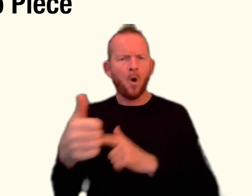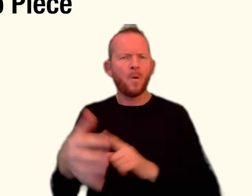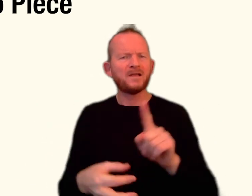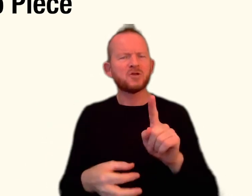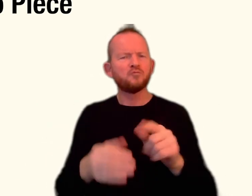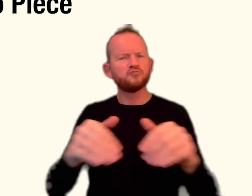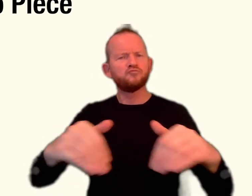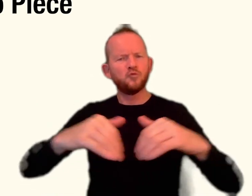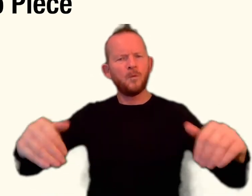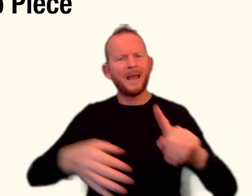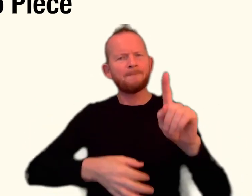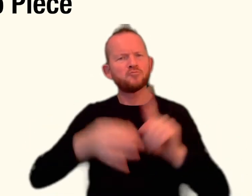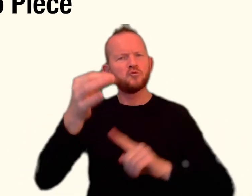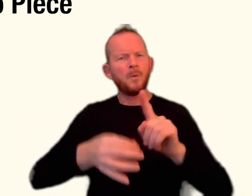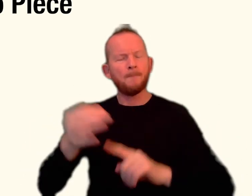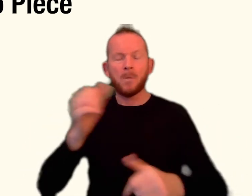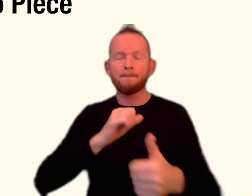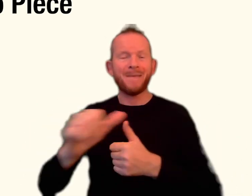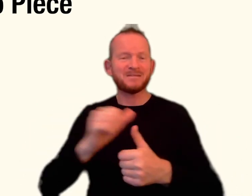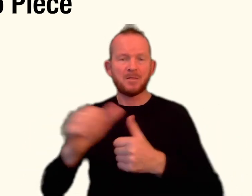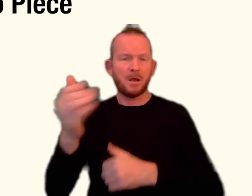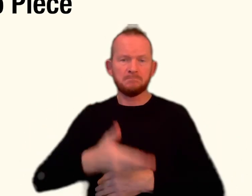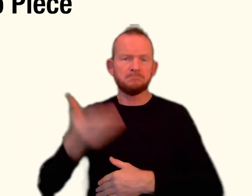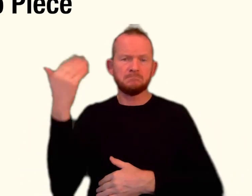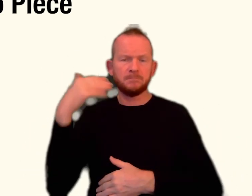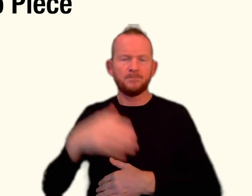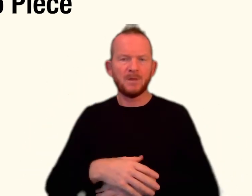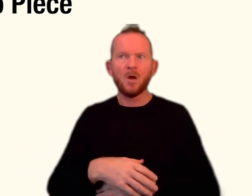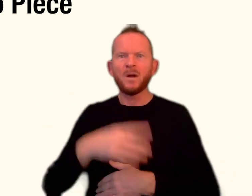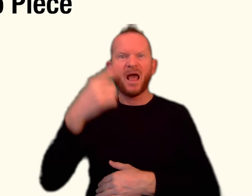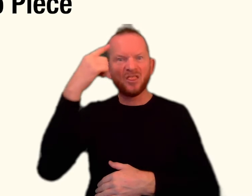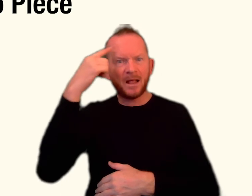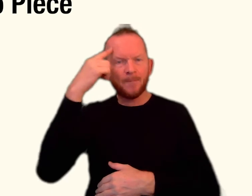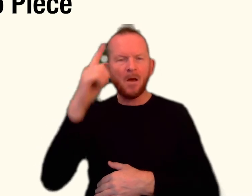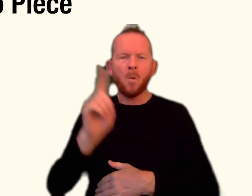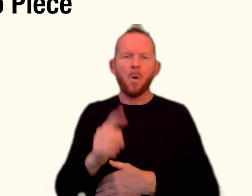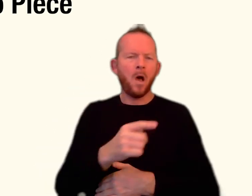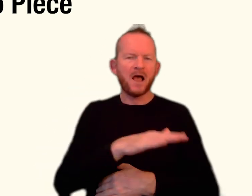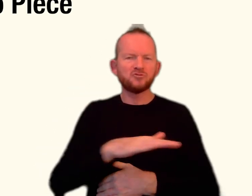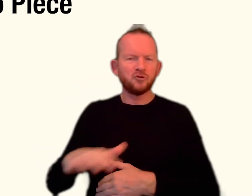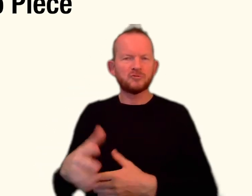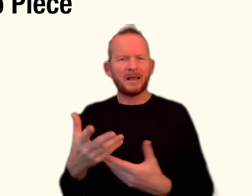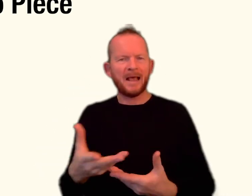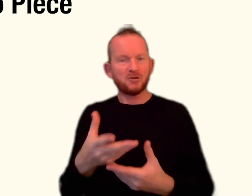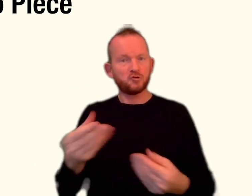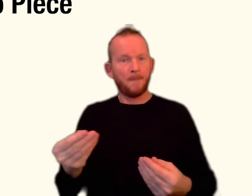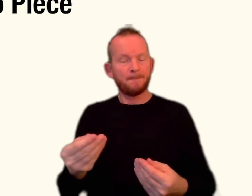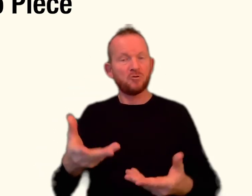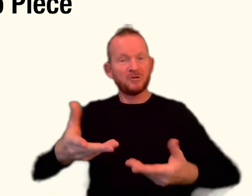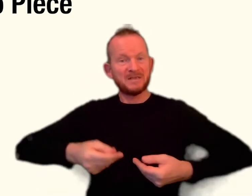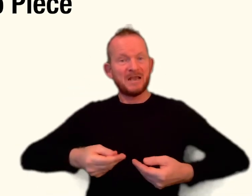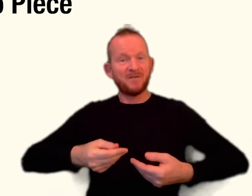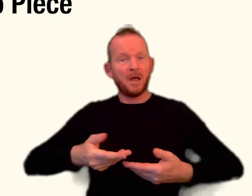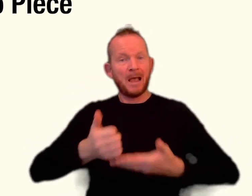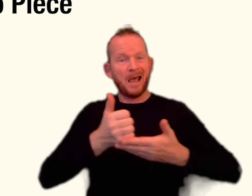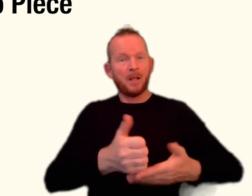improvement, but it is a lot better than what it was. When I think about what our children get, some of our children get support at home. You know,